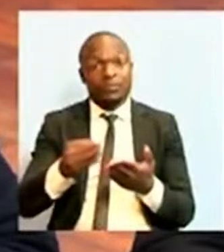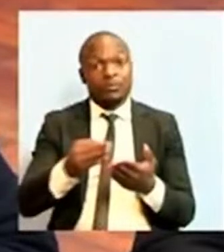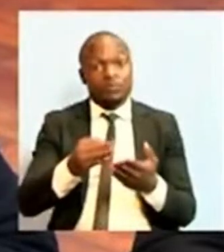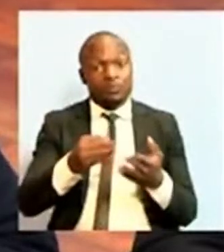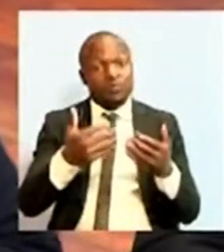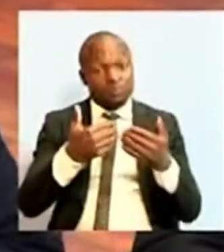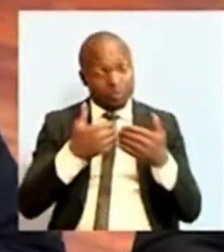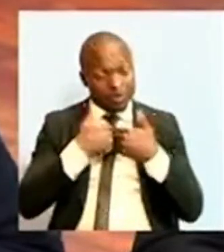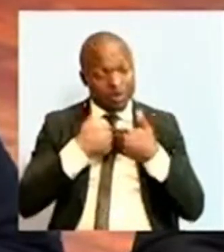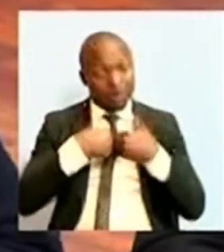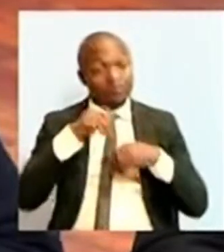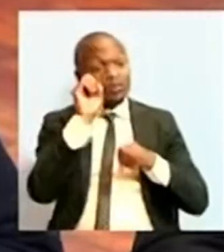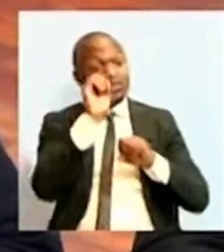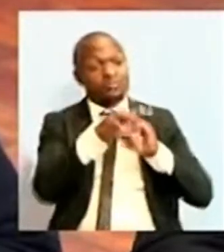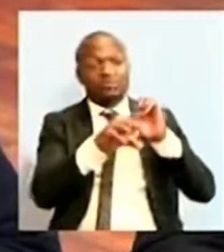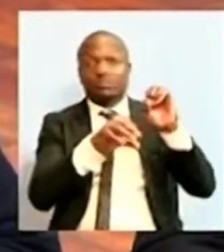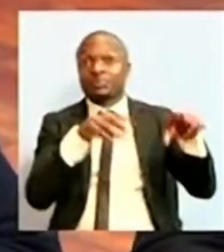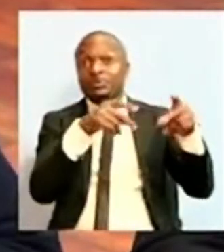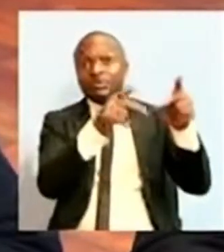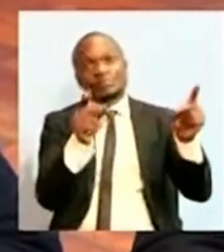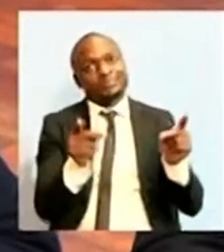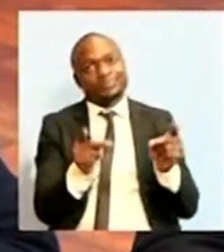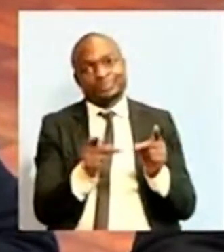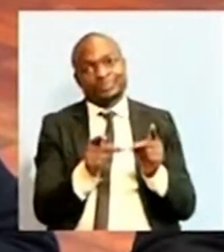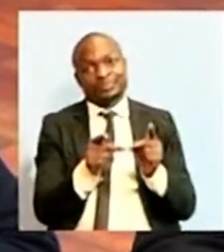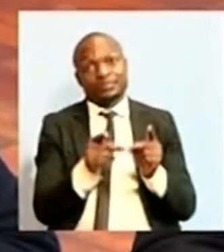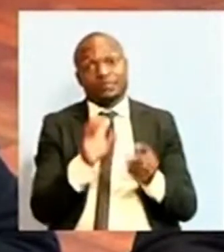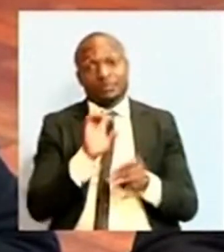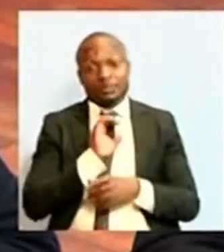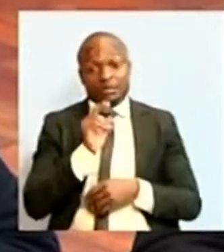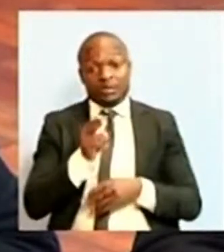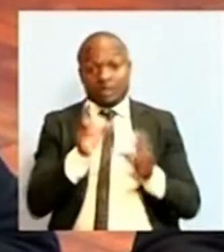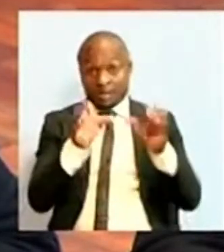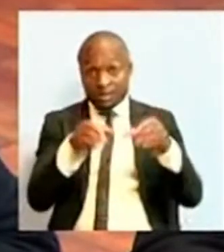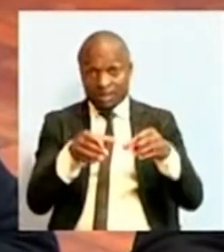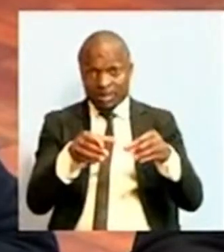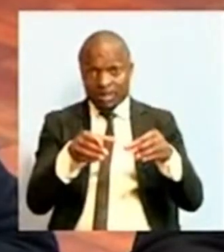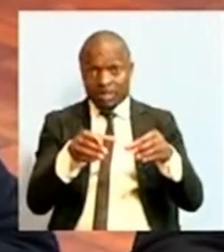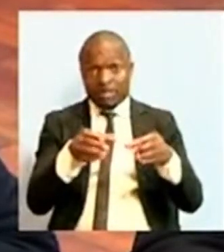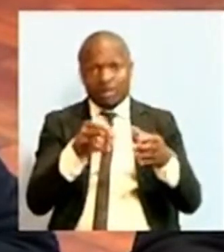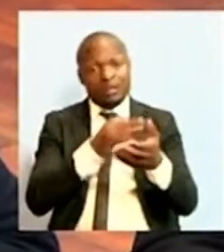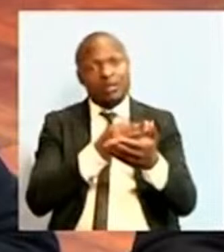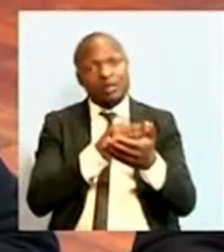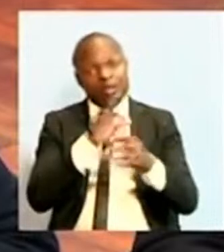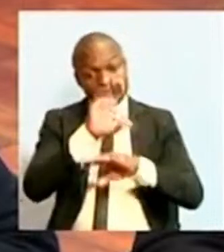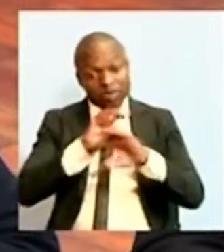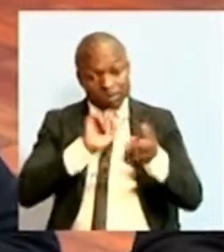site. Chilabombwe Municipal Council. Cause of query, Chair, failure to